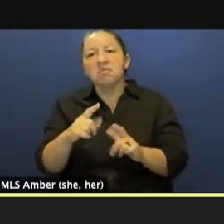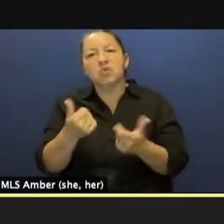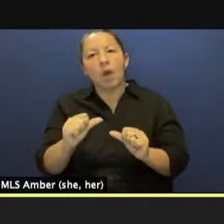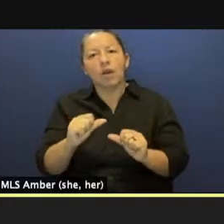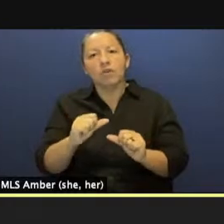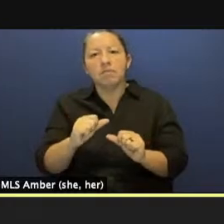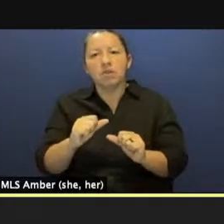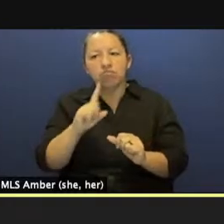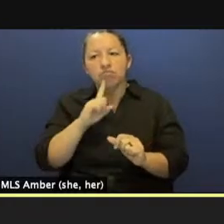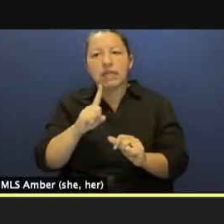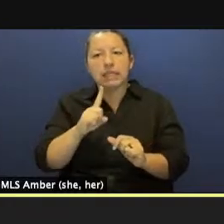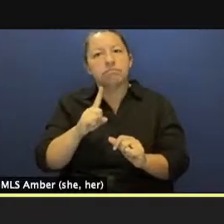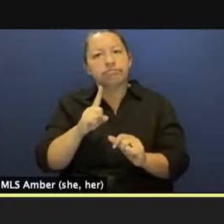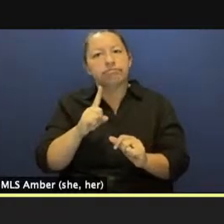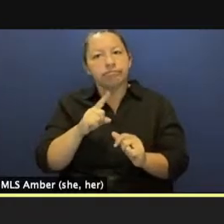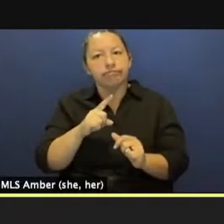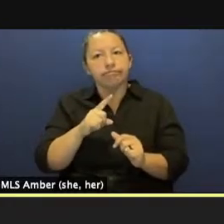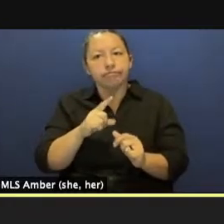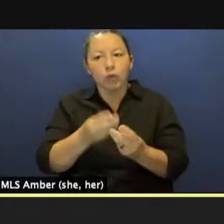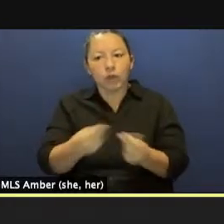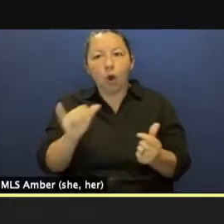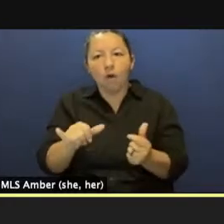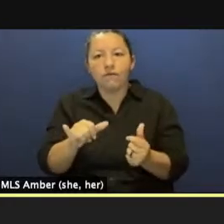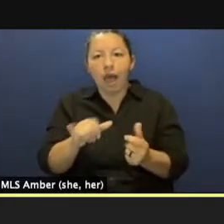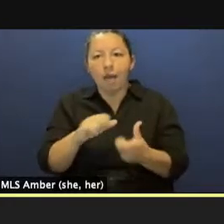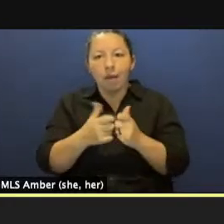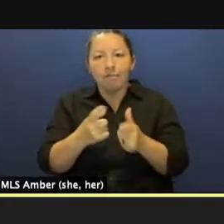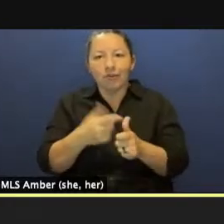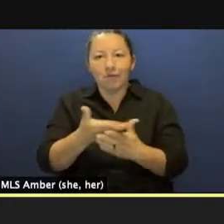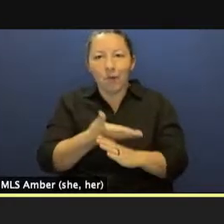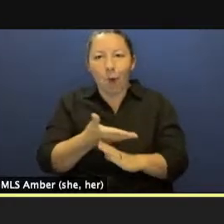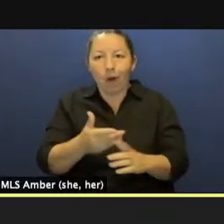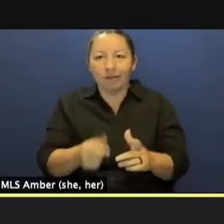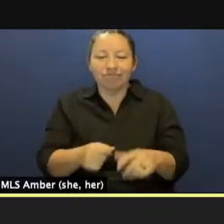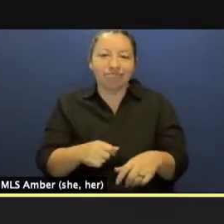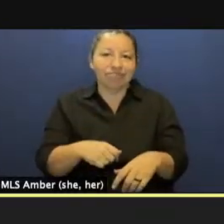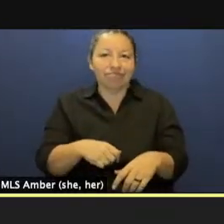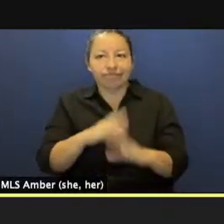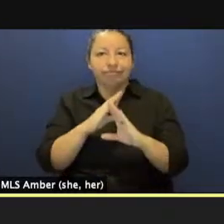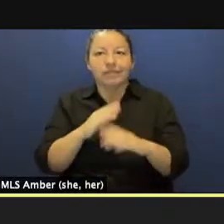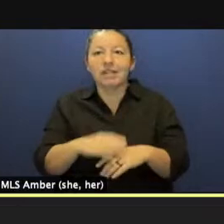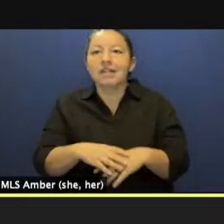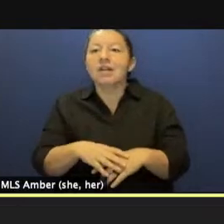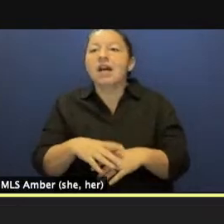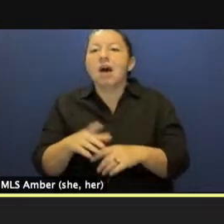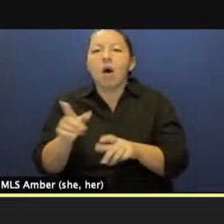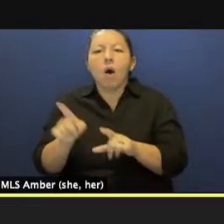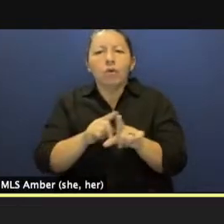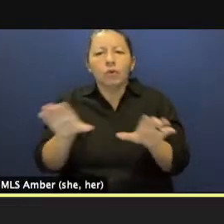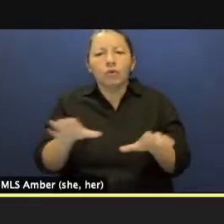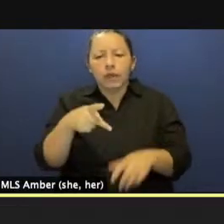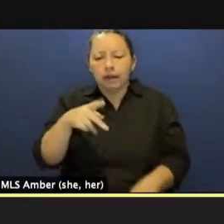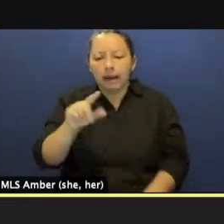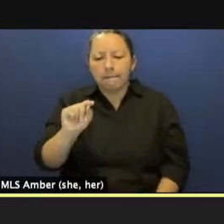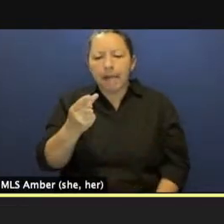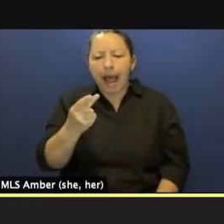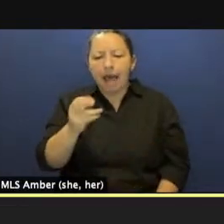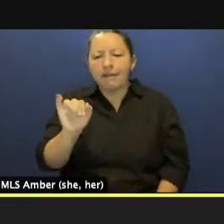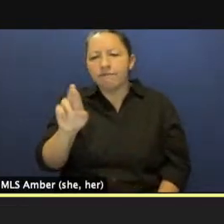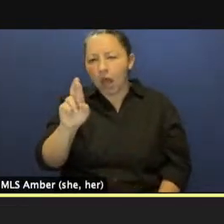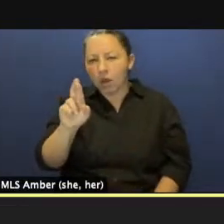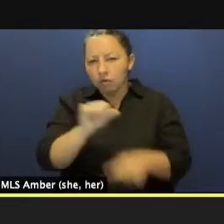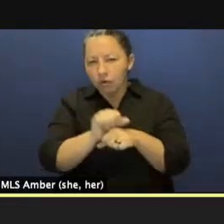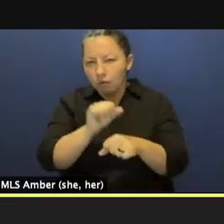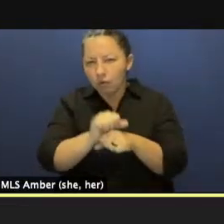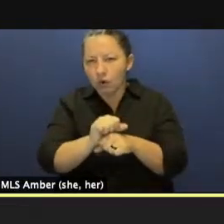test. We're also doing assembly pathfinder work. This is taking place at Johnson, and we've just